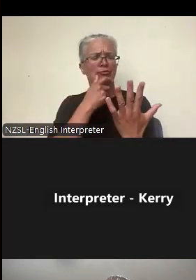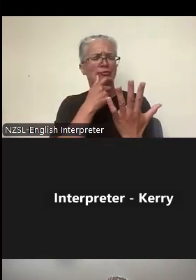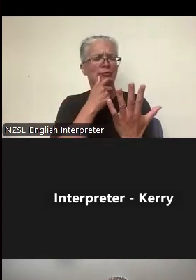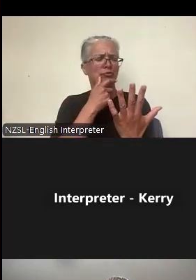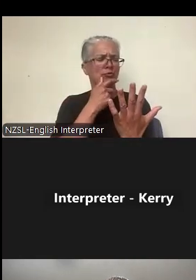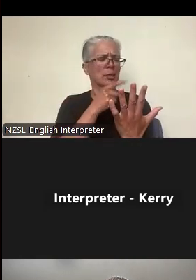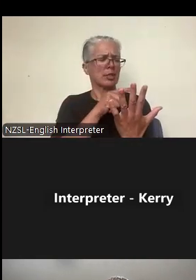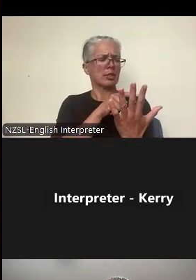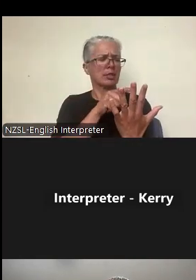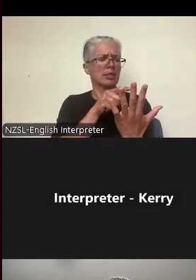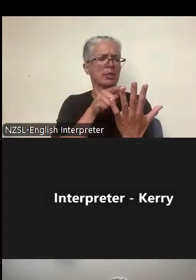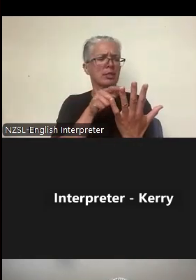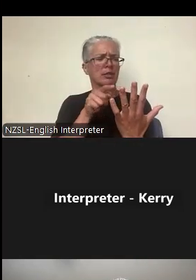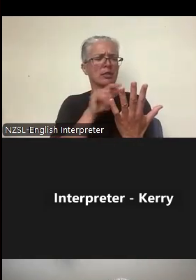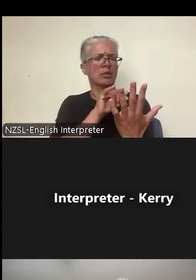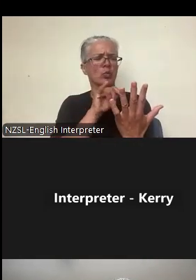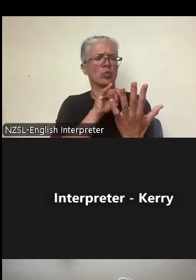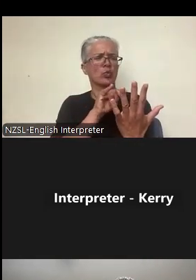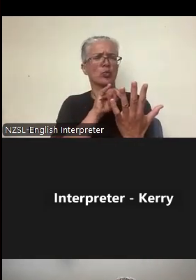is.